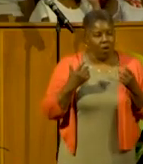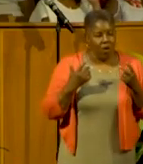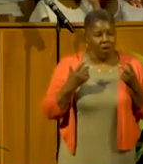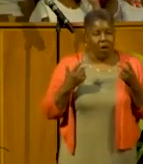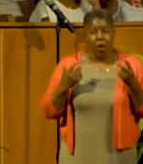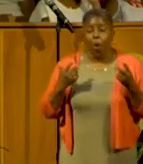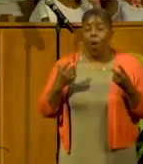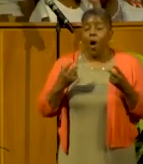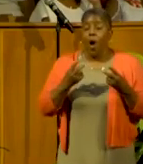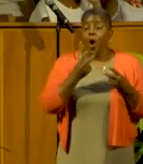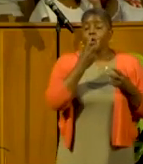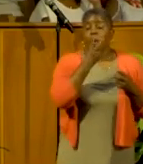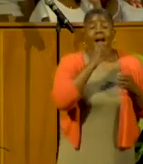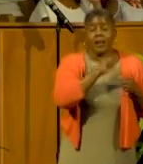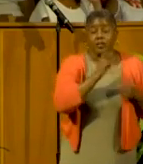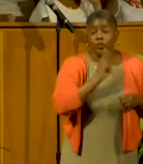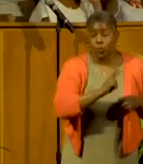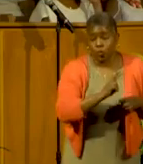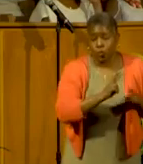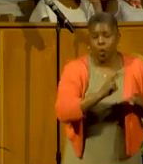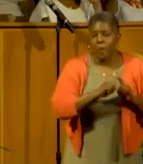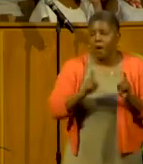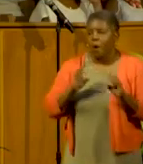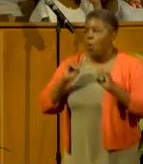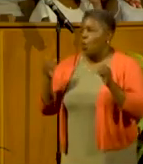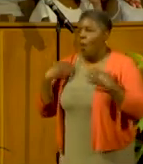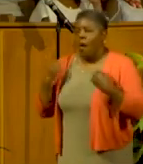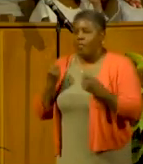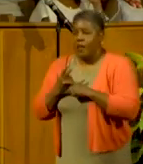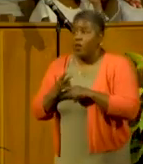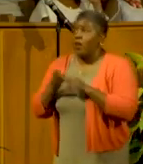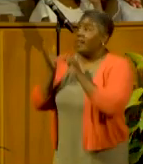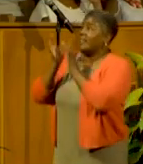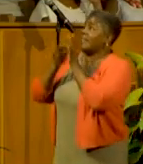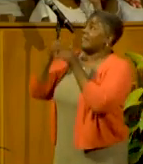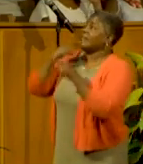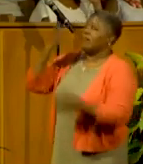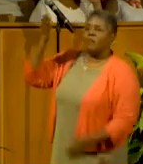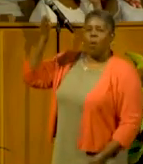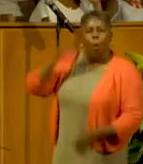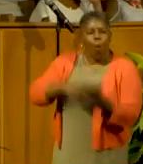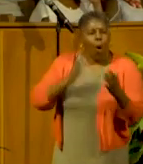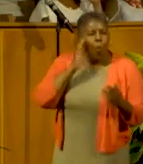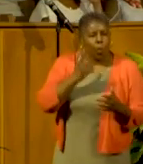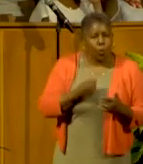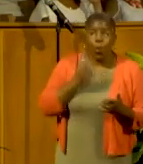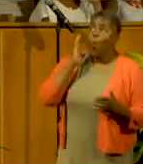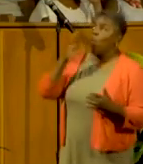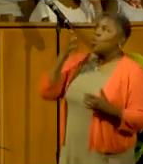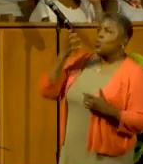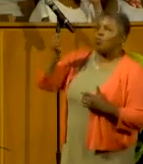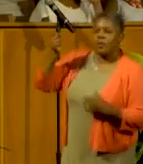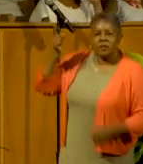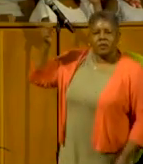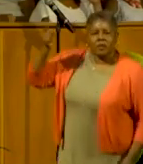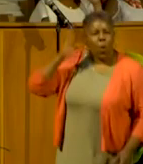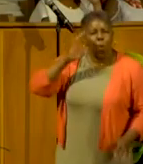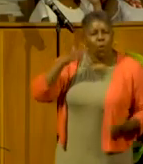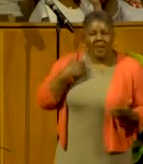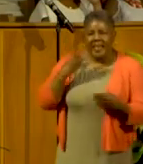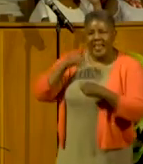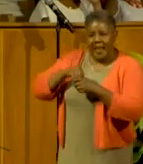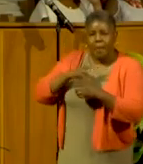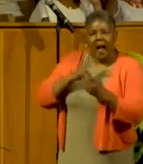no health care. And he said, "What you gonna do now, preacher? Do you trust me? Are you in